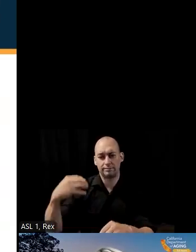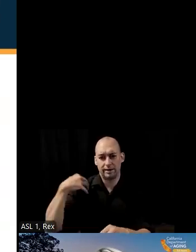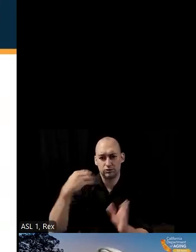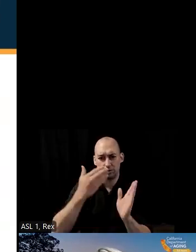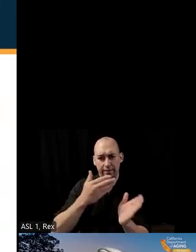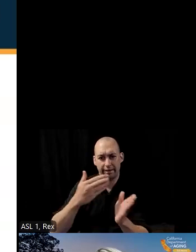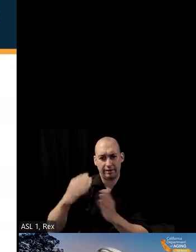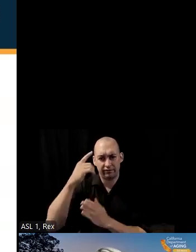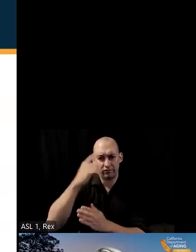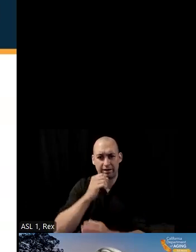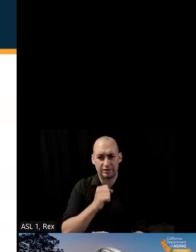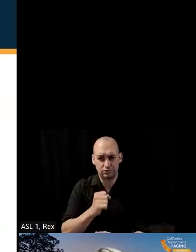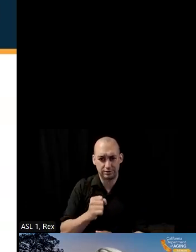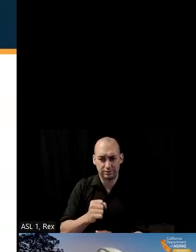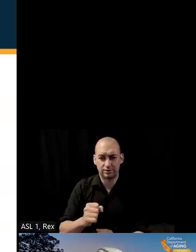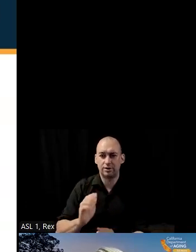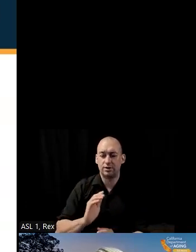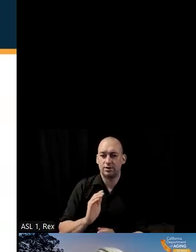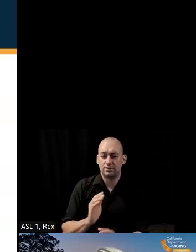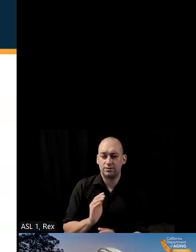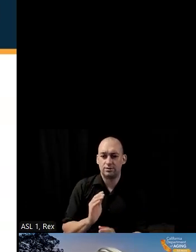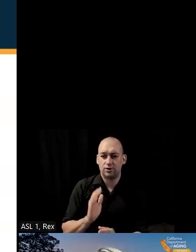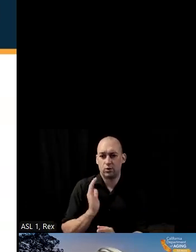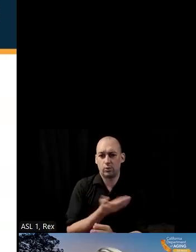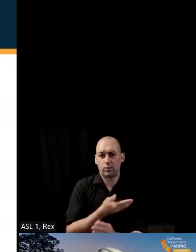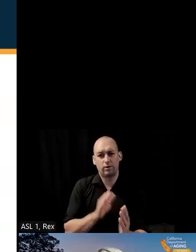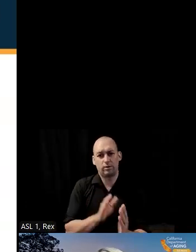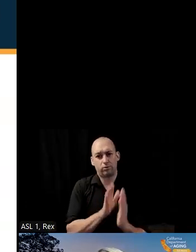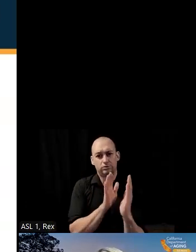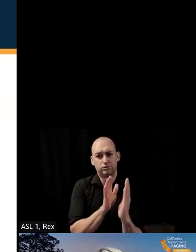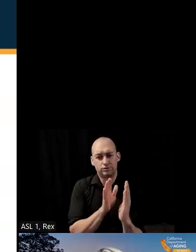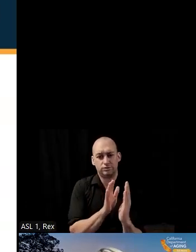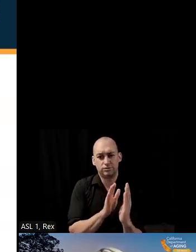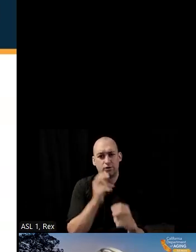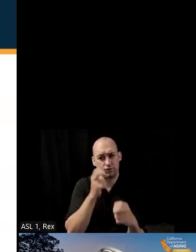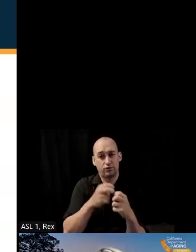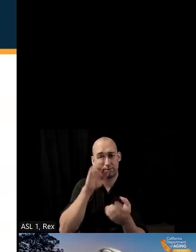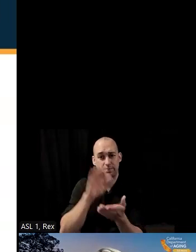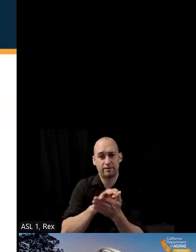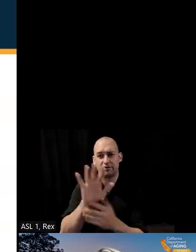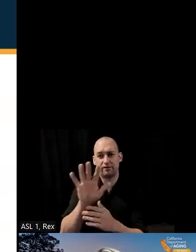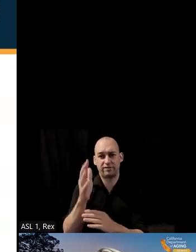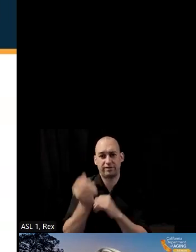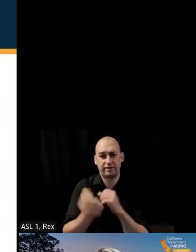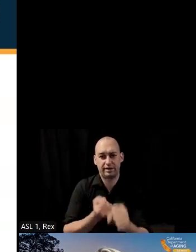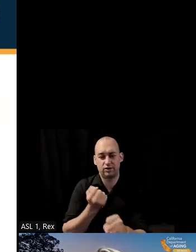And we're approaching our, hard to believe, our 5th year of implementation. So the